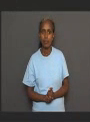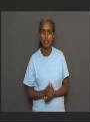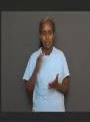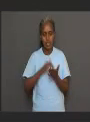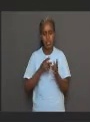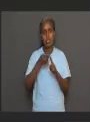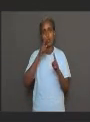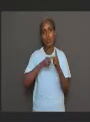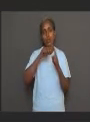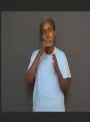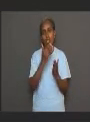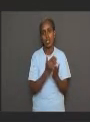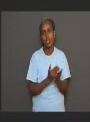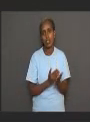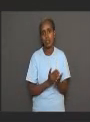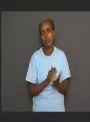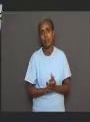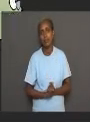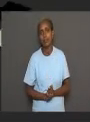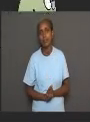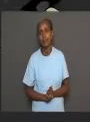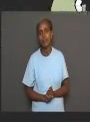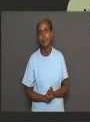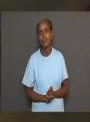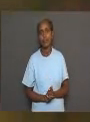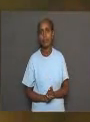Let's get back to our lesson.